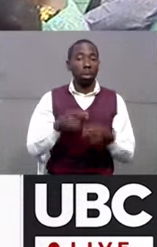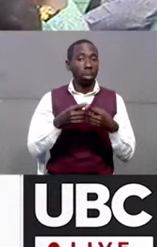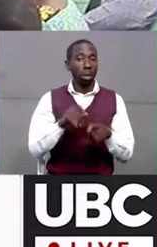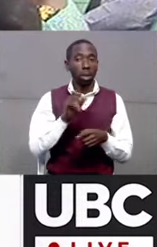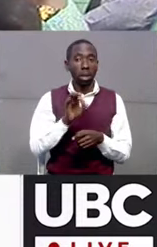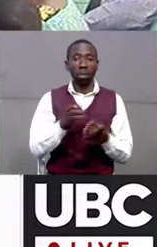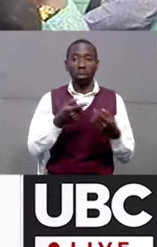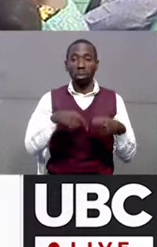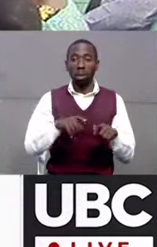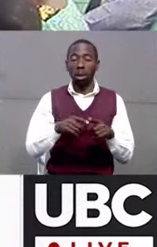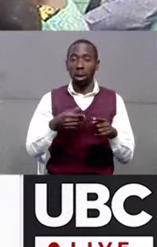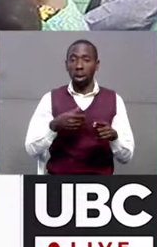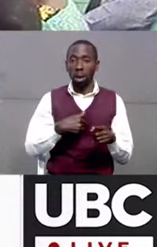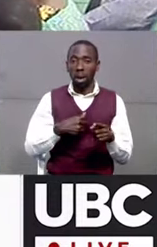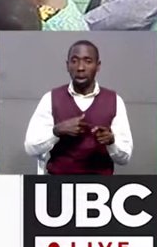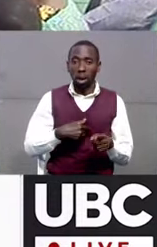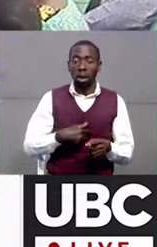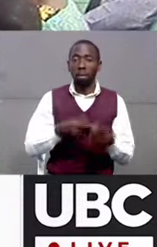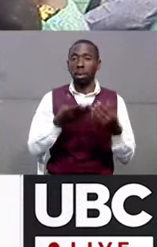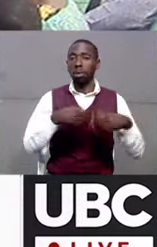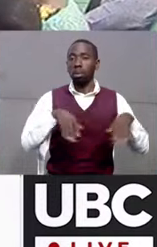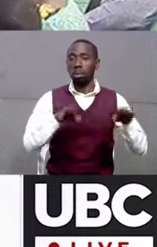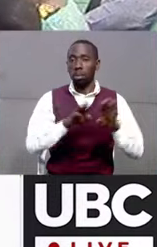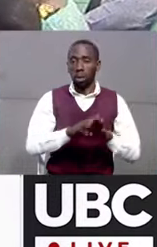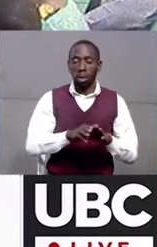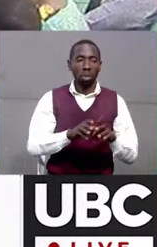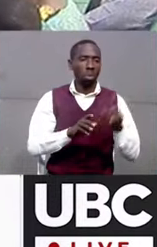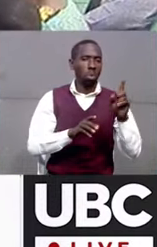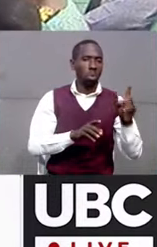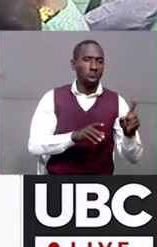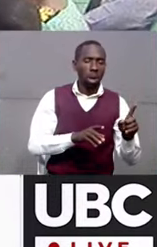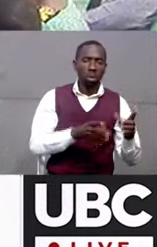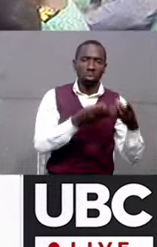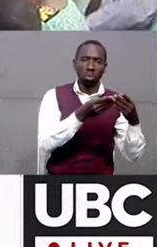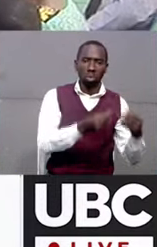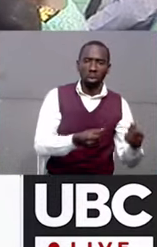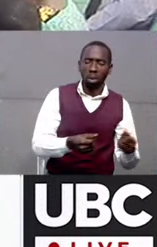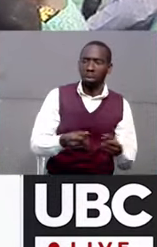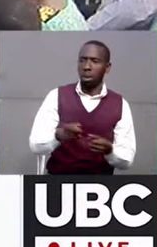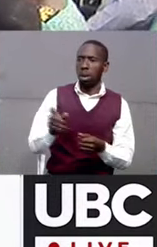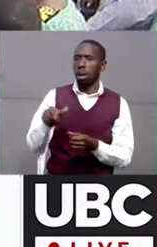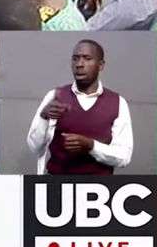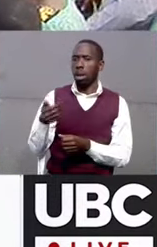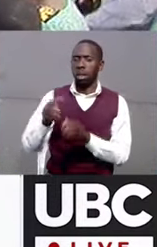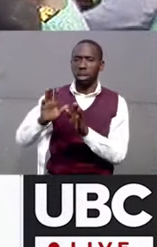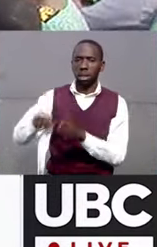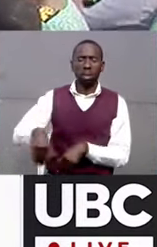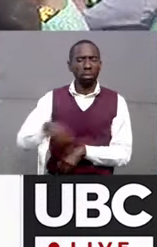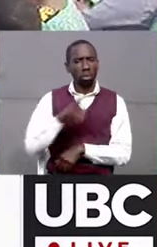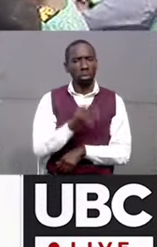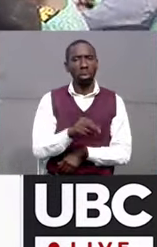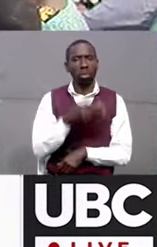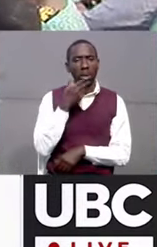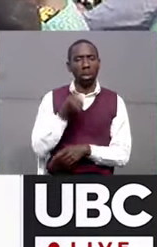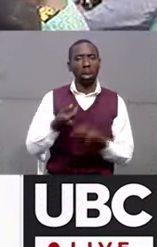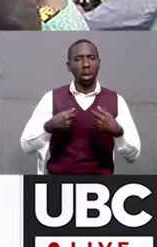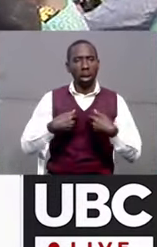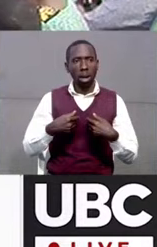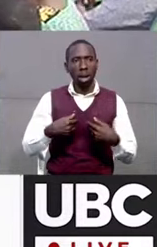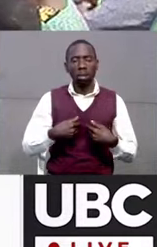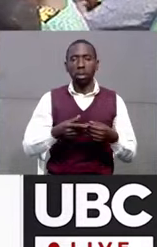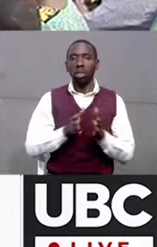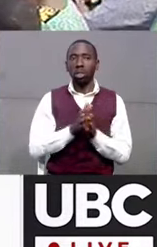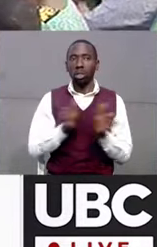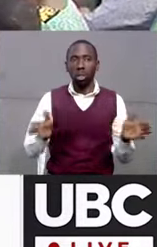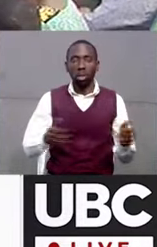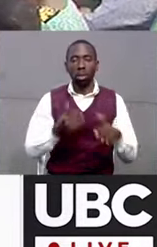of one airstrip and leaving the others, let's have a comprehensive status so that we can debate. Because African Cup